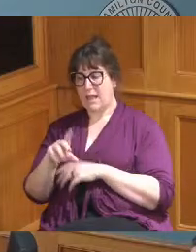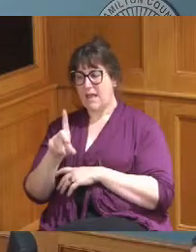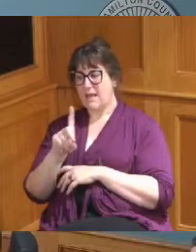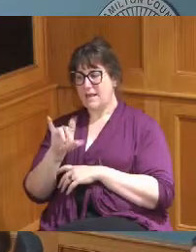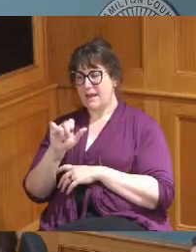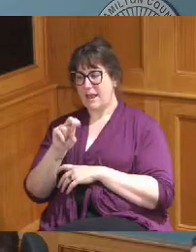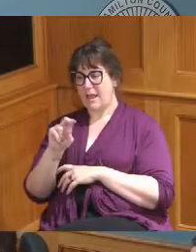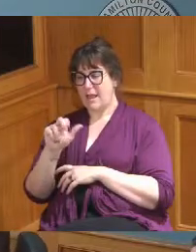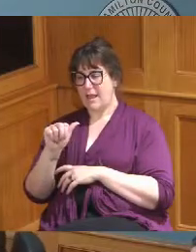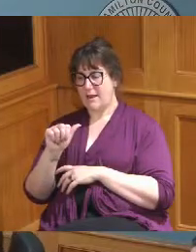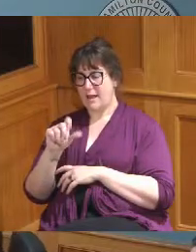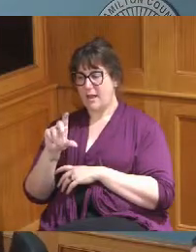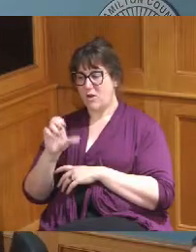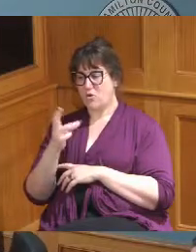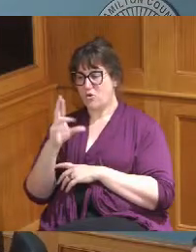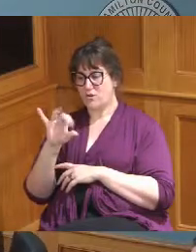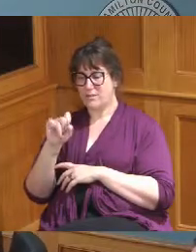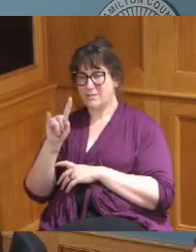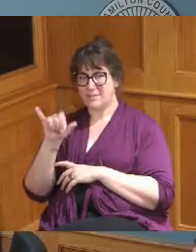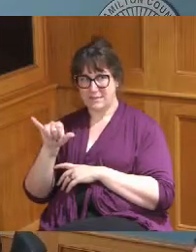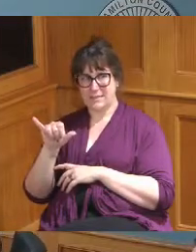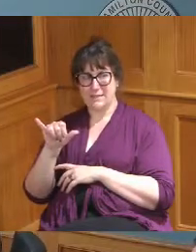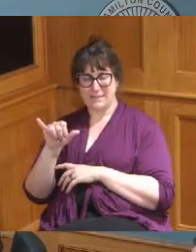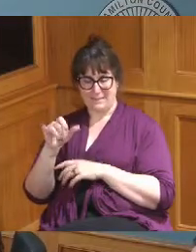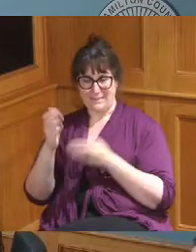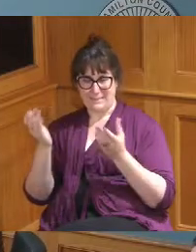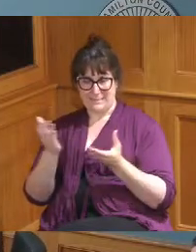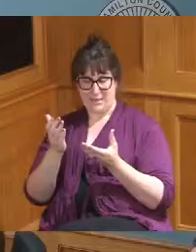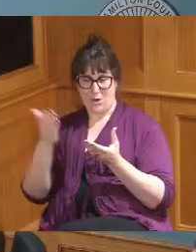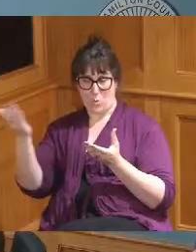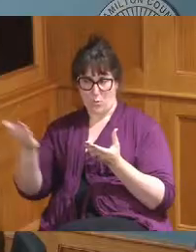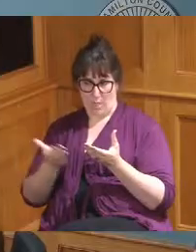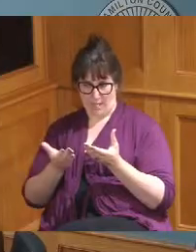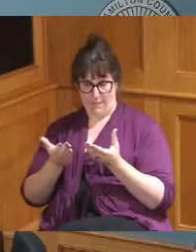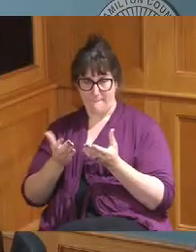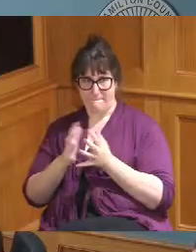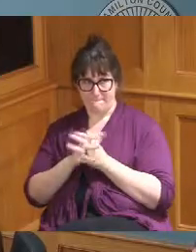here. Welcome, Diana.